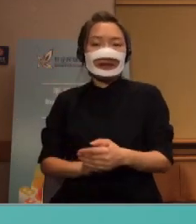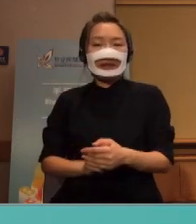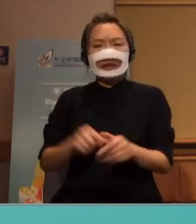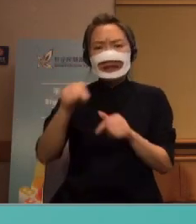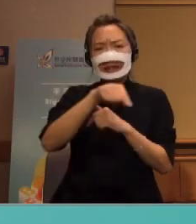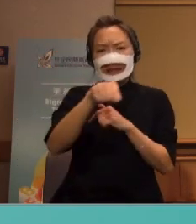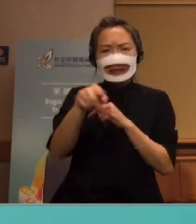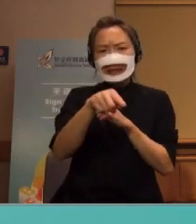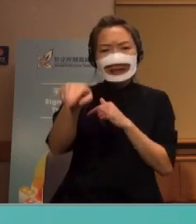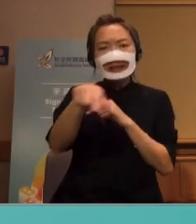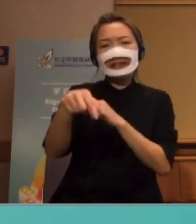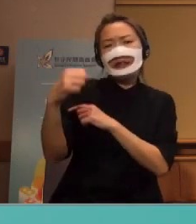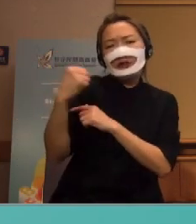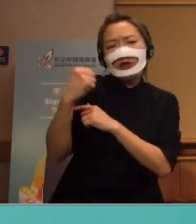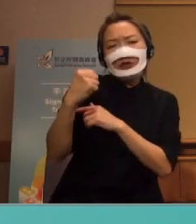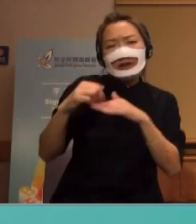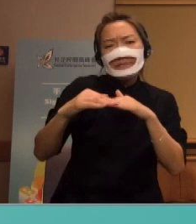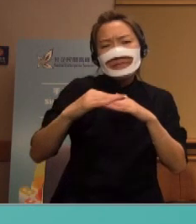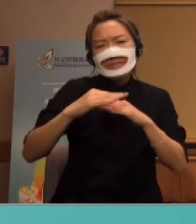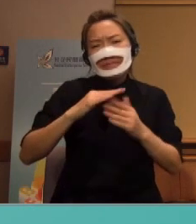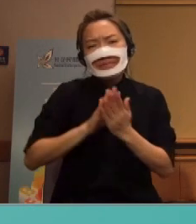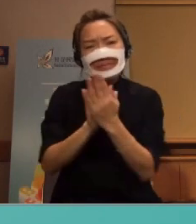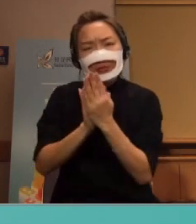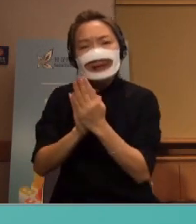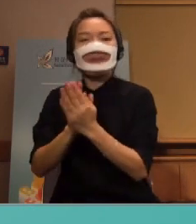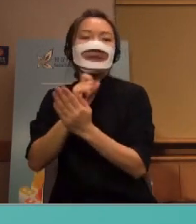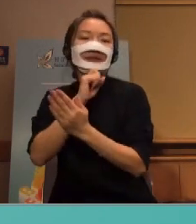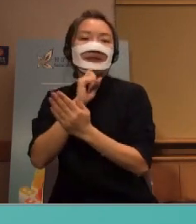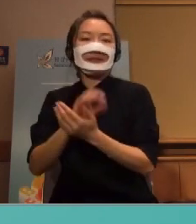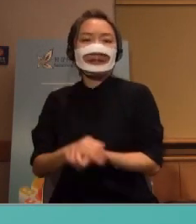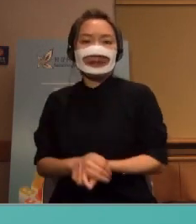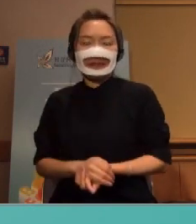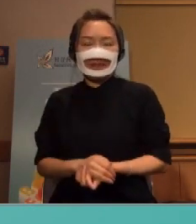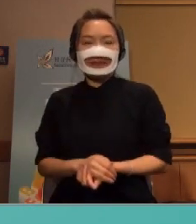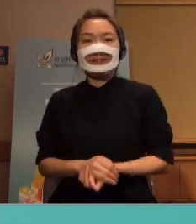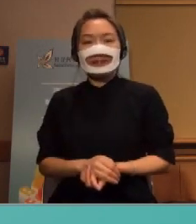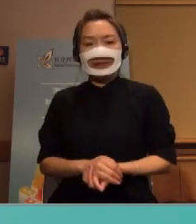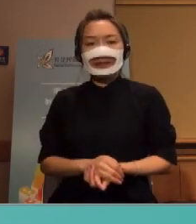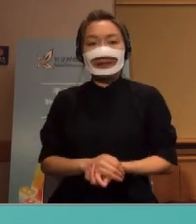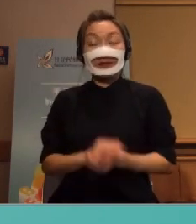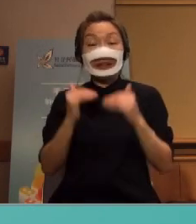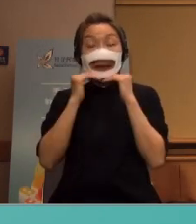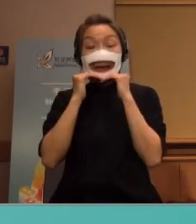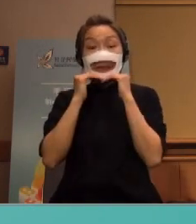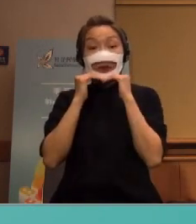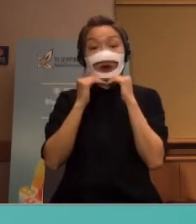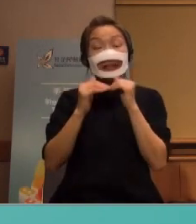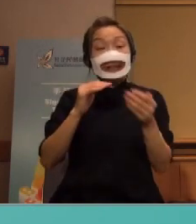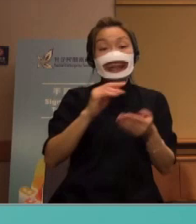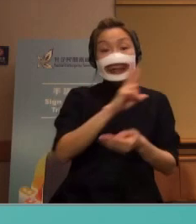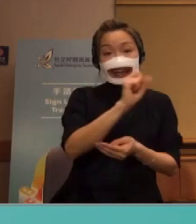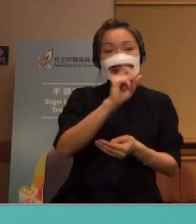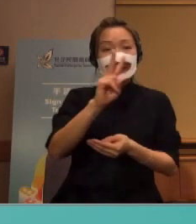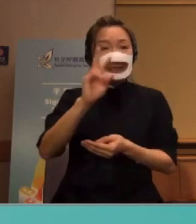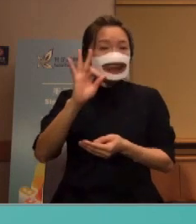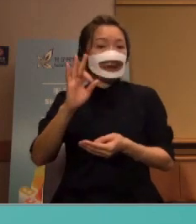So we're very far along in actually building a blockchain registry. We hope to launch it in January next year. And it'll be Hong Kong's first. And I